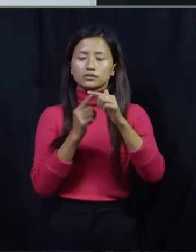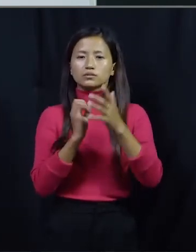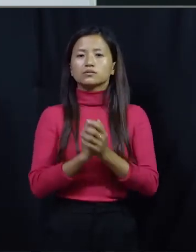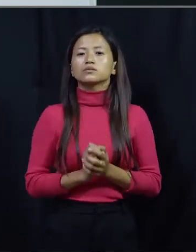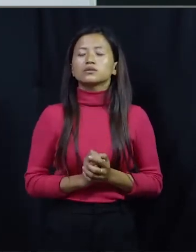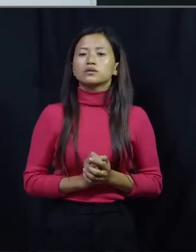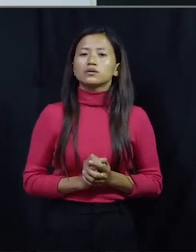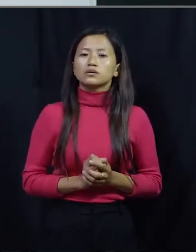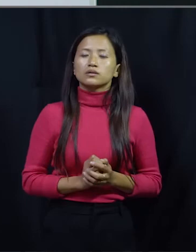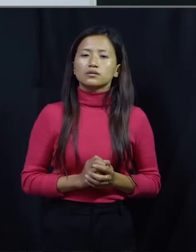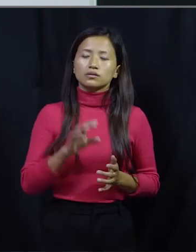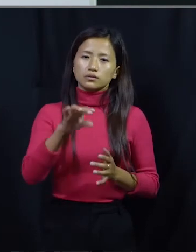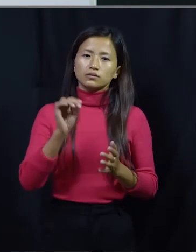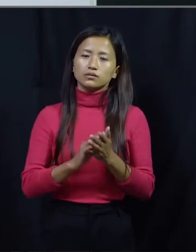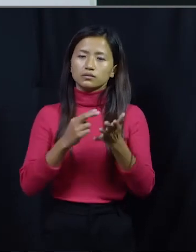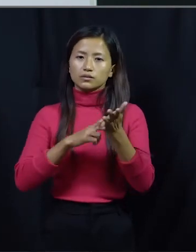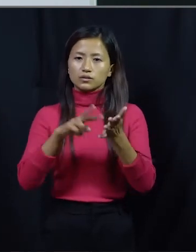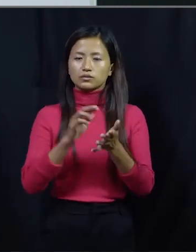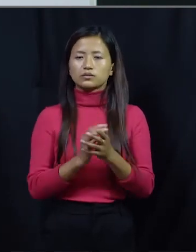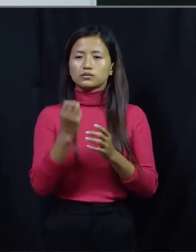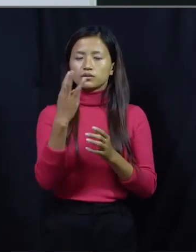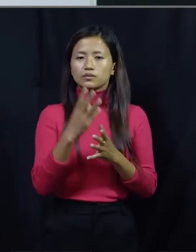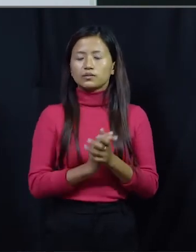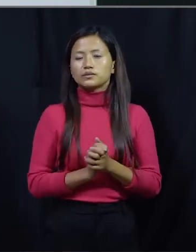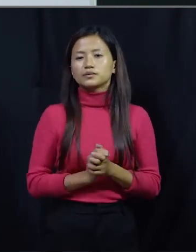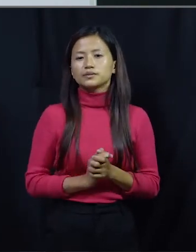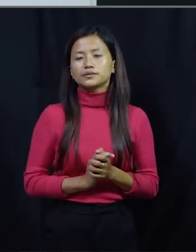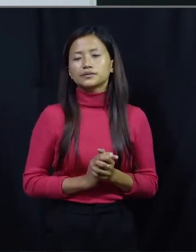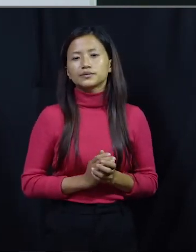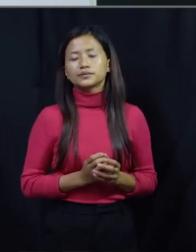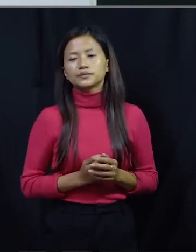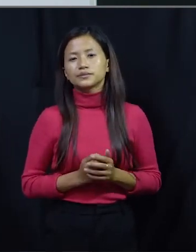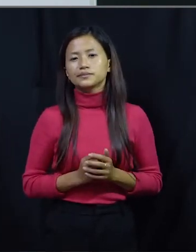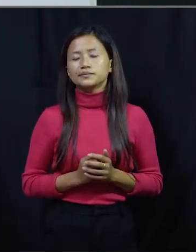Okay. Let us take a natural number. Let us take